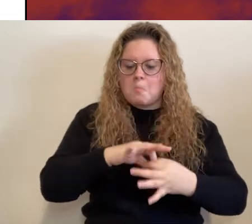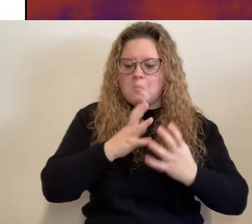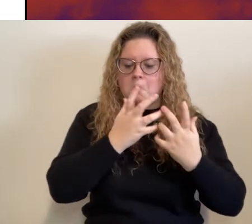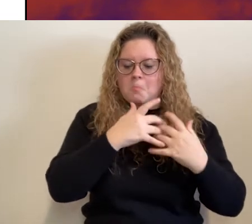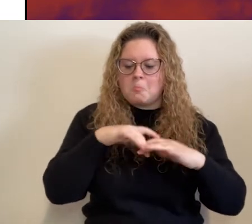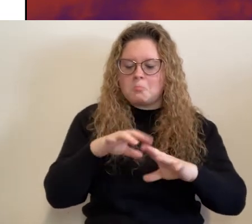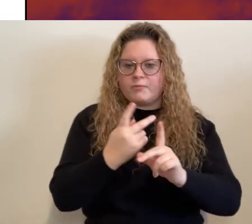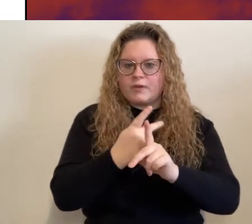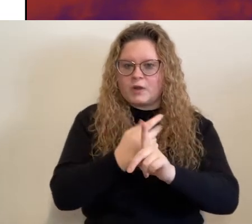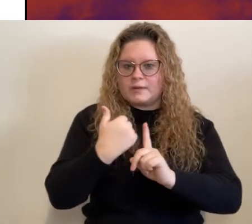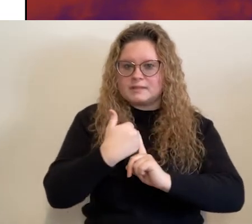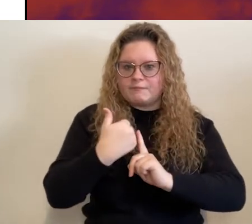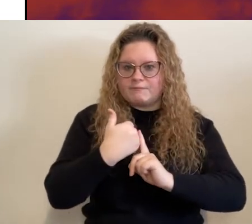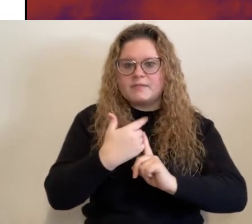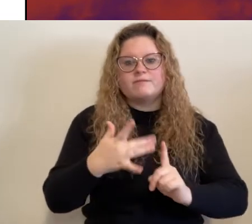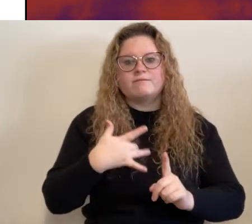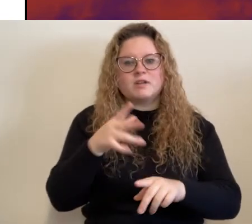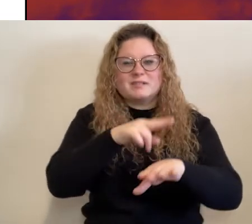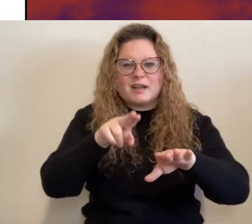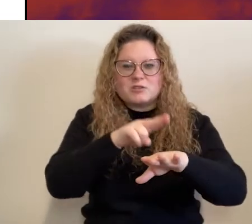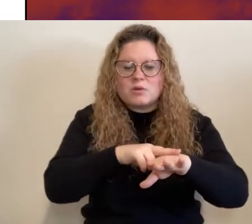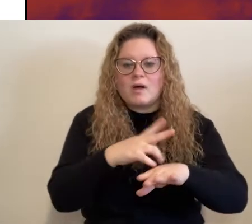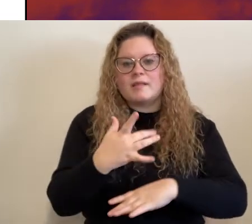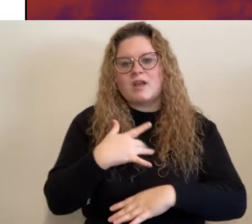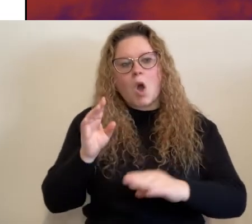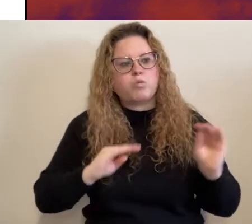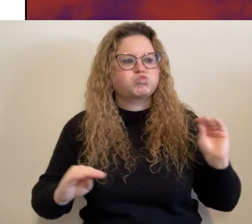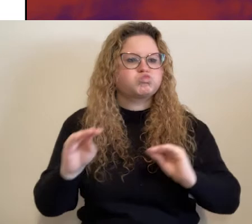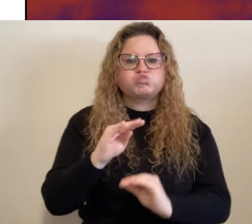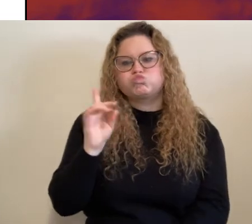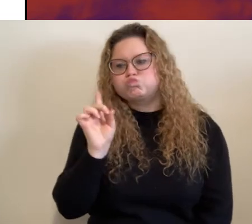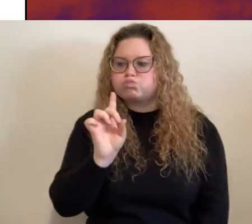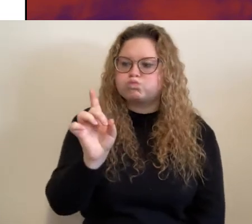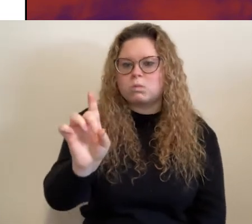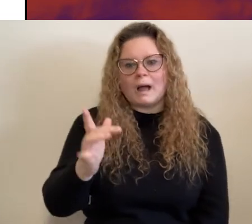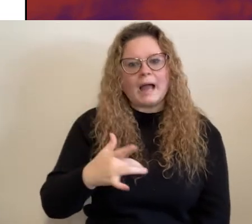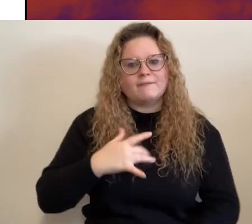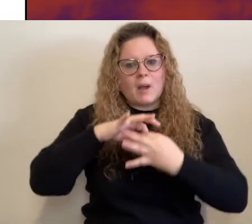spaces becomes so much more natural and the way the body's supposed to be.